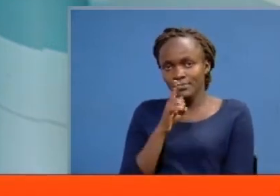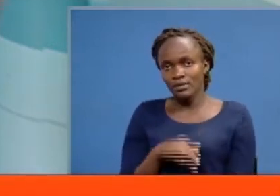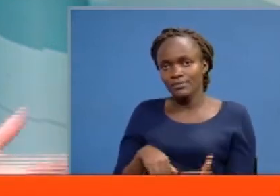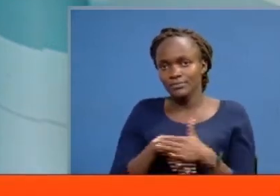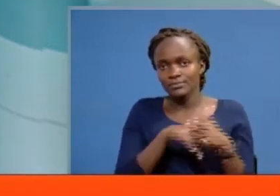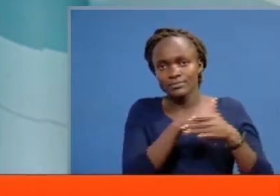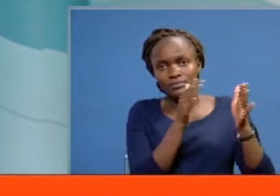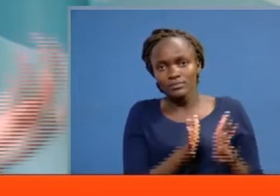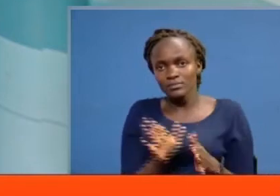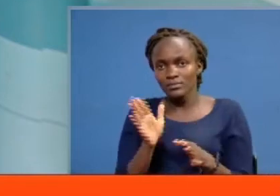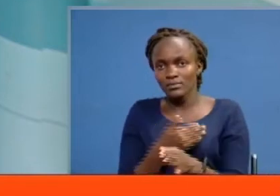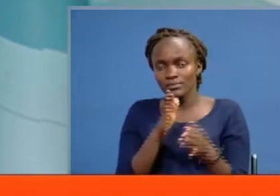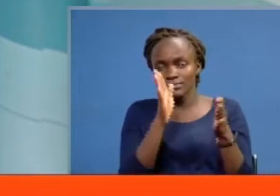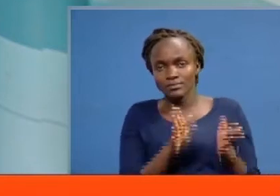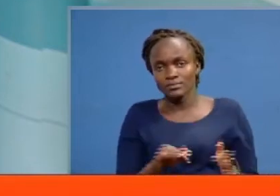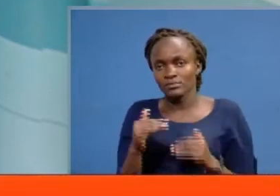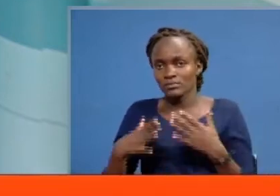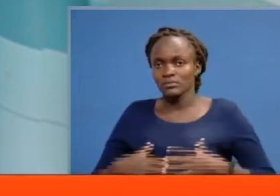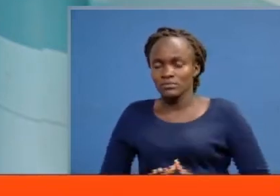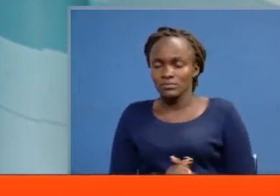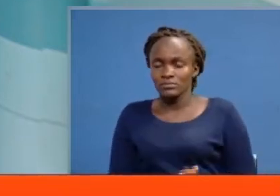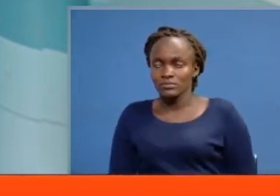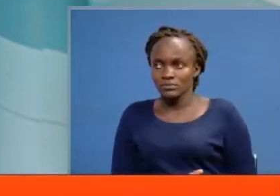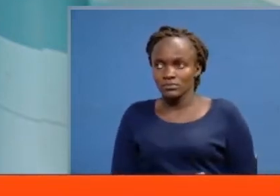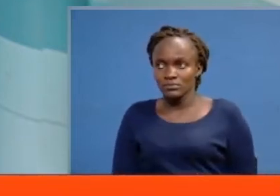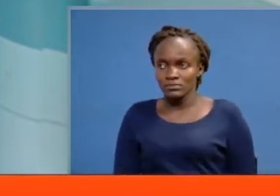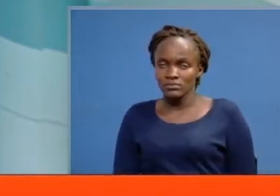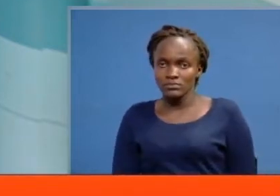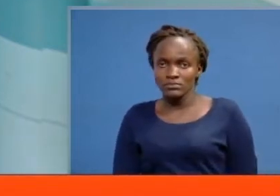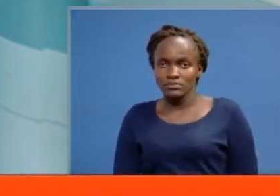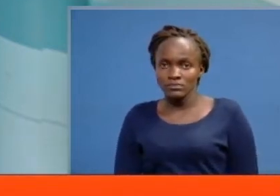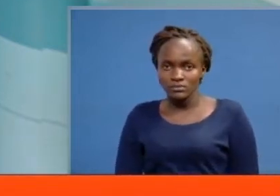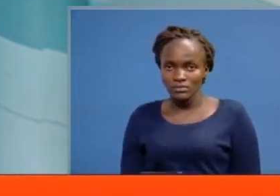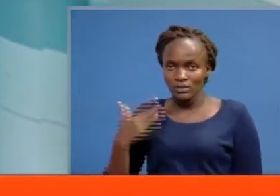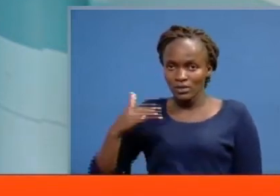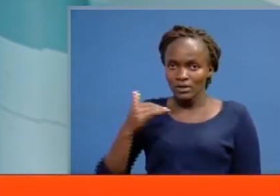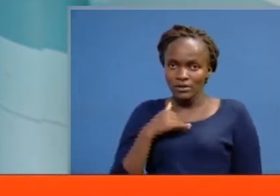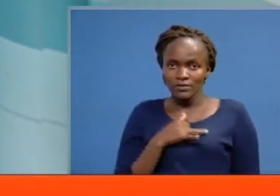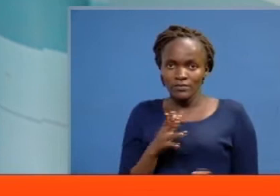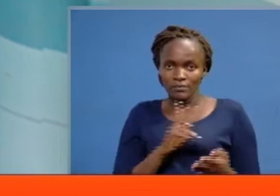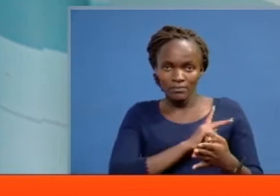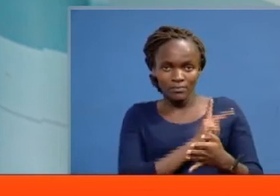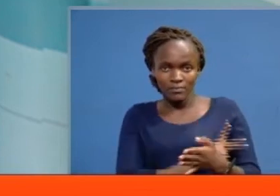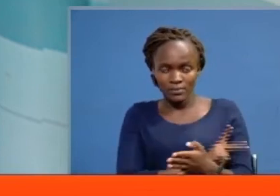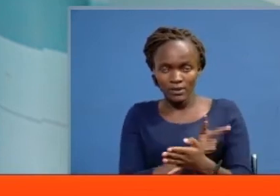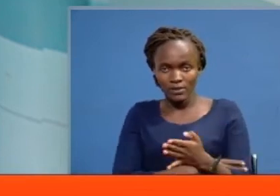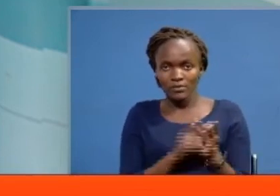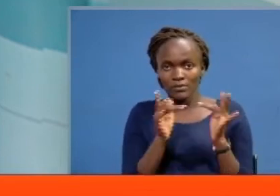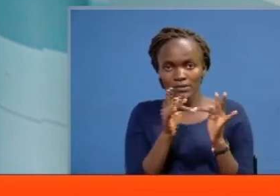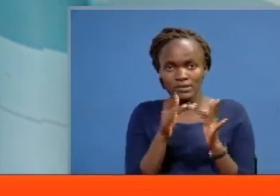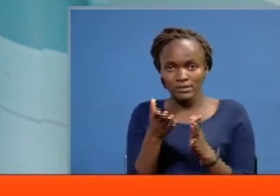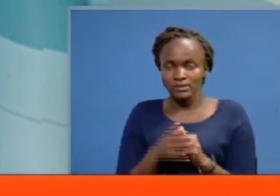footballers, musicians, and all this. What you do is utilize the power of online, utilize the power of